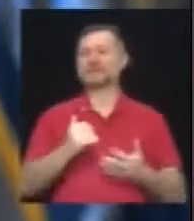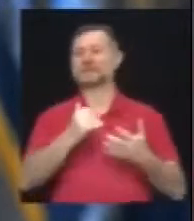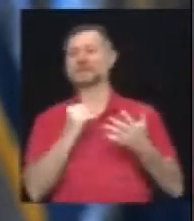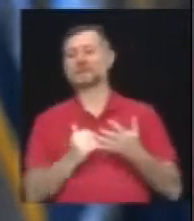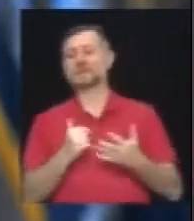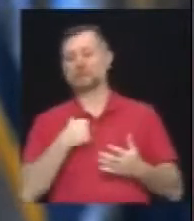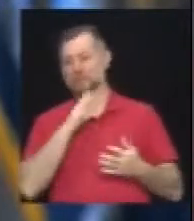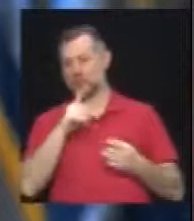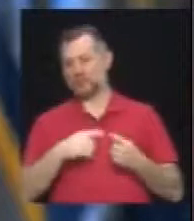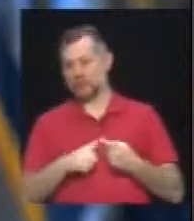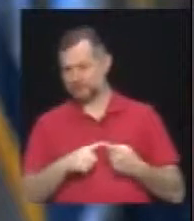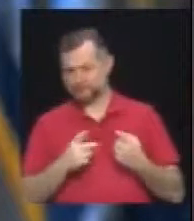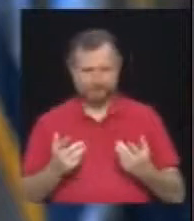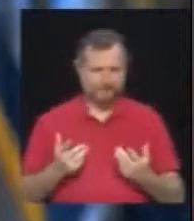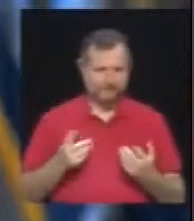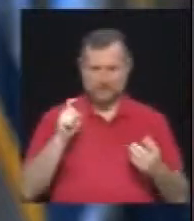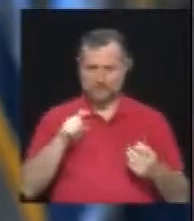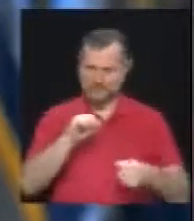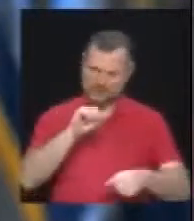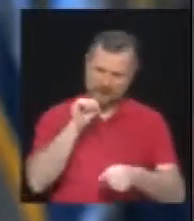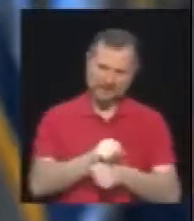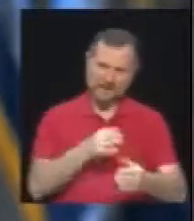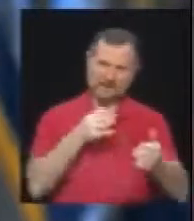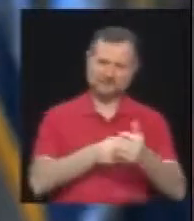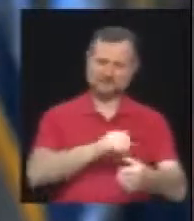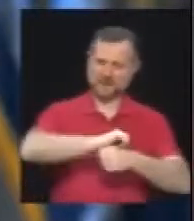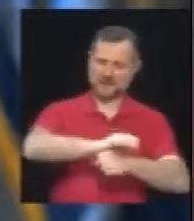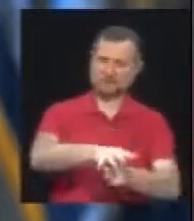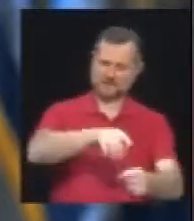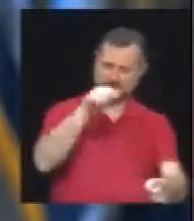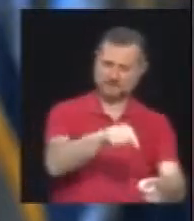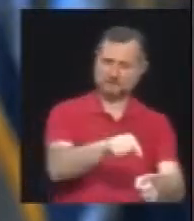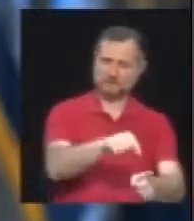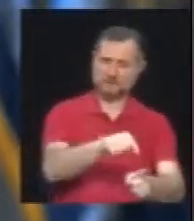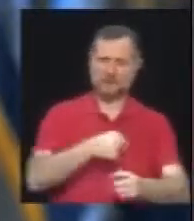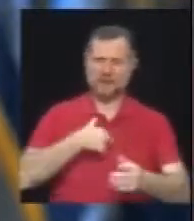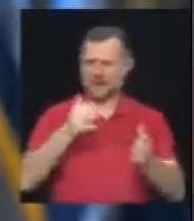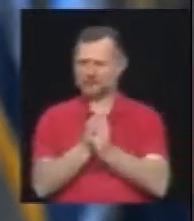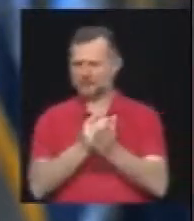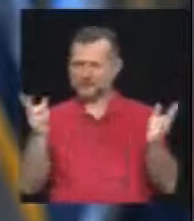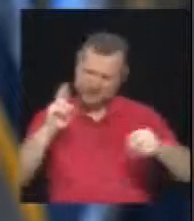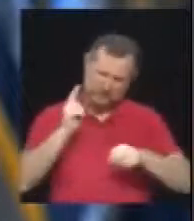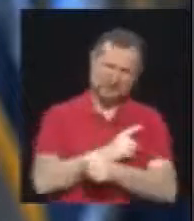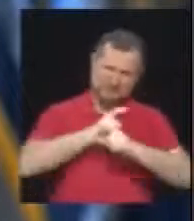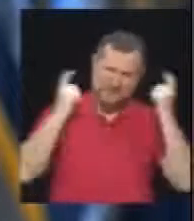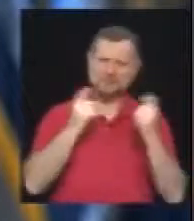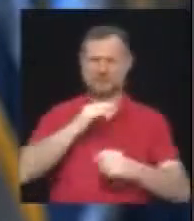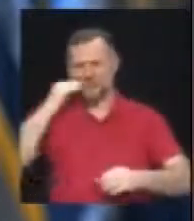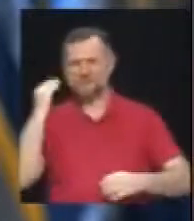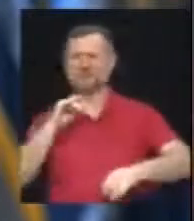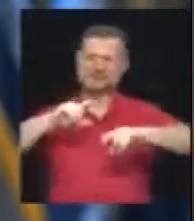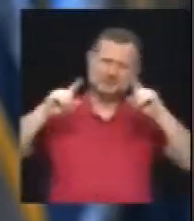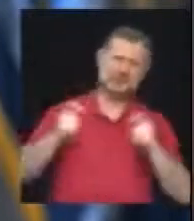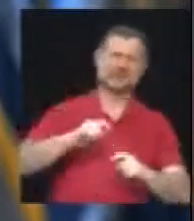stand strong against the COVID beast. I went to you to wear a mask and stay home and take a test and get the